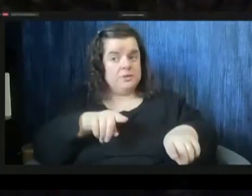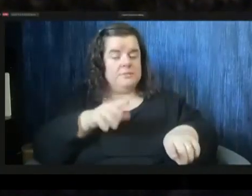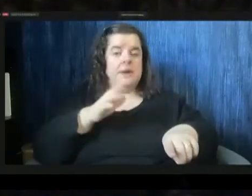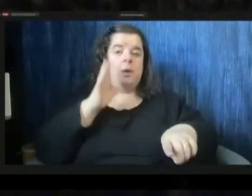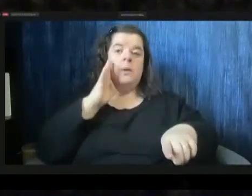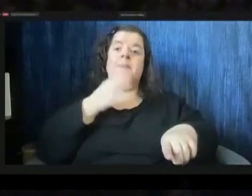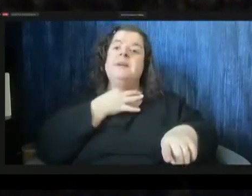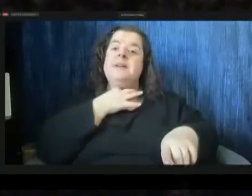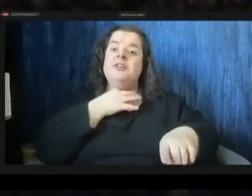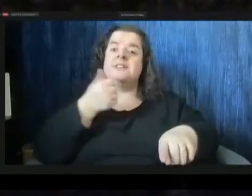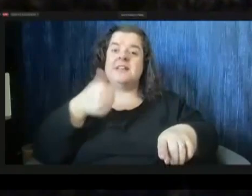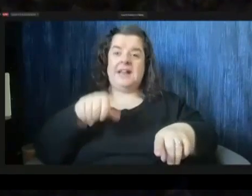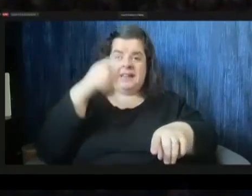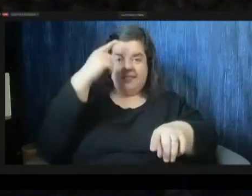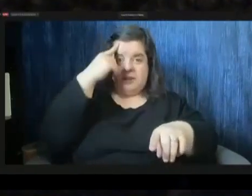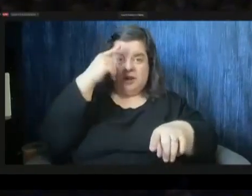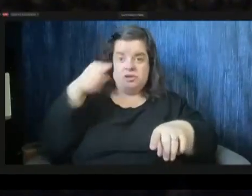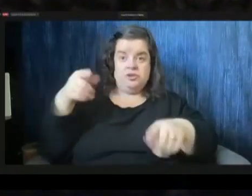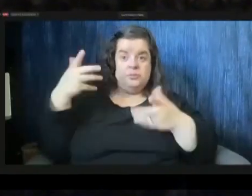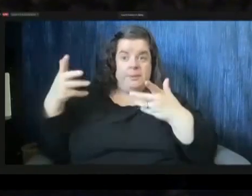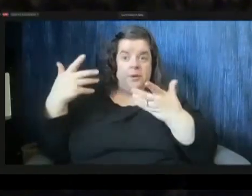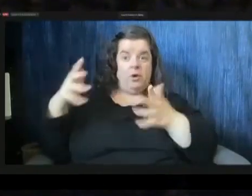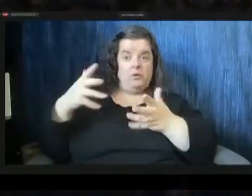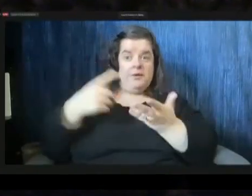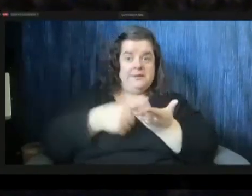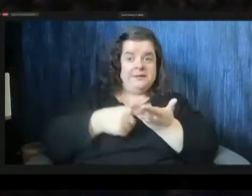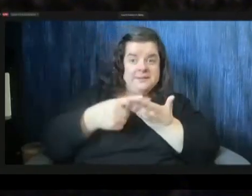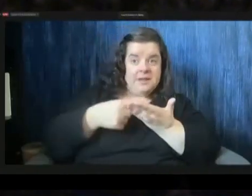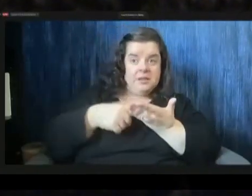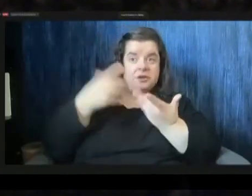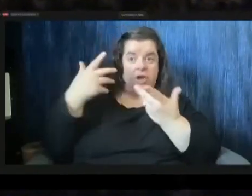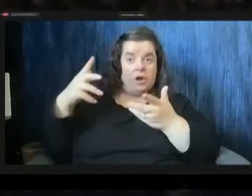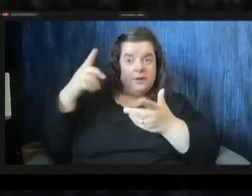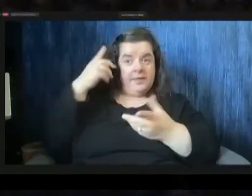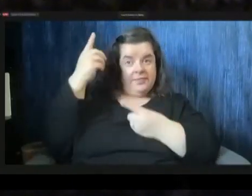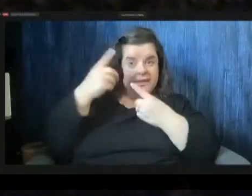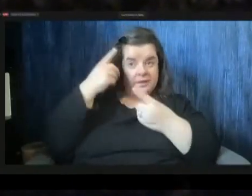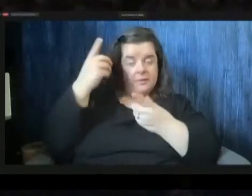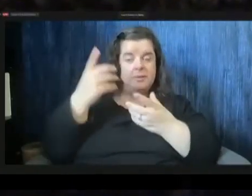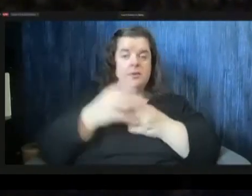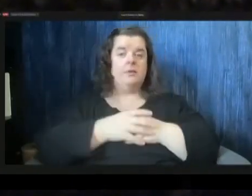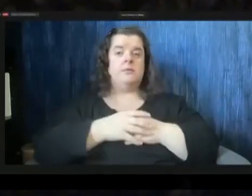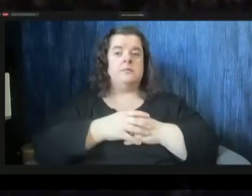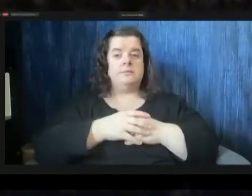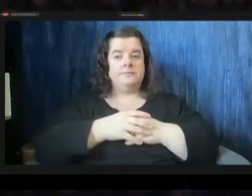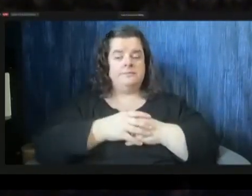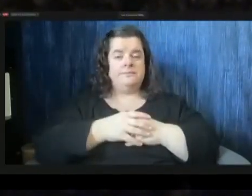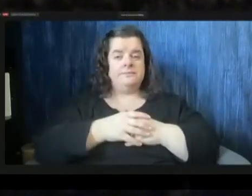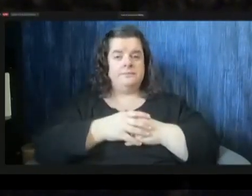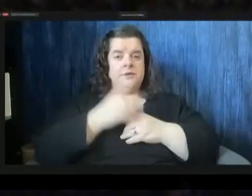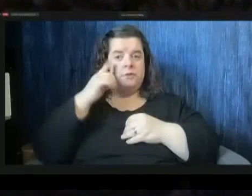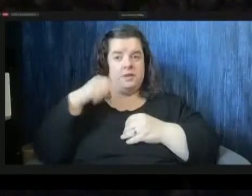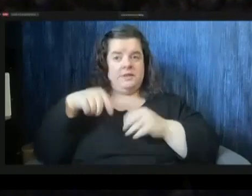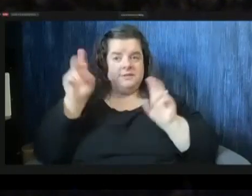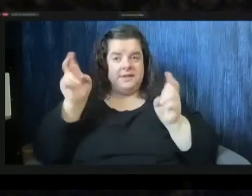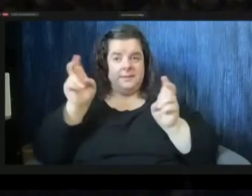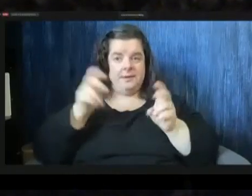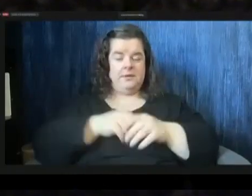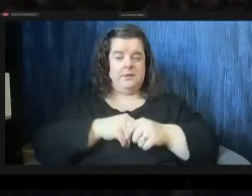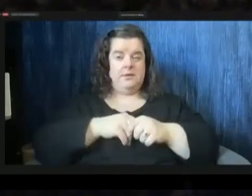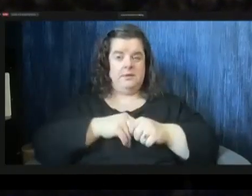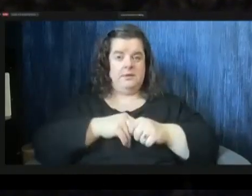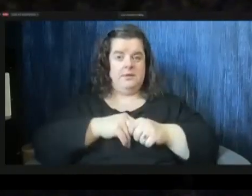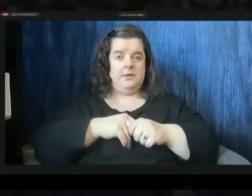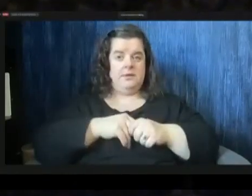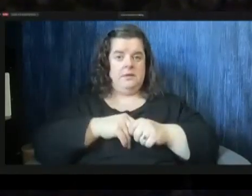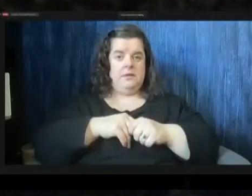any thoughts that you've already discussed or you've already been in dialogue about on this topic, because I'm